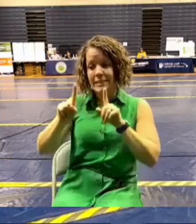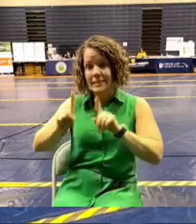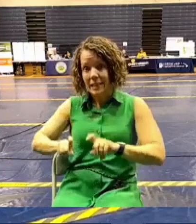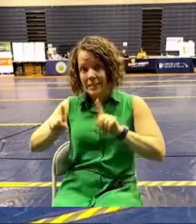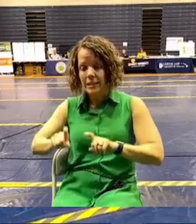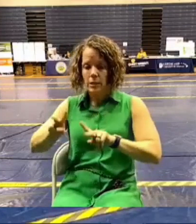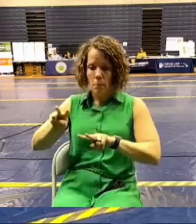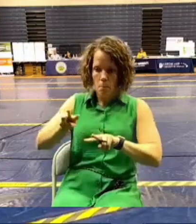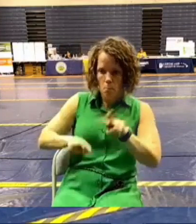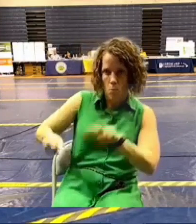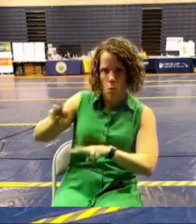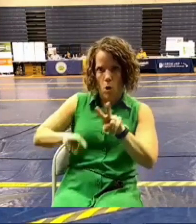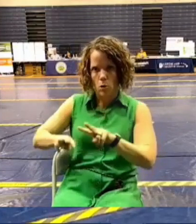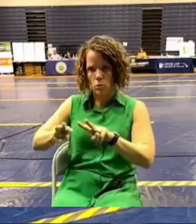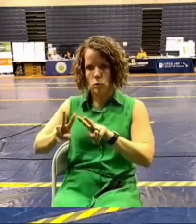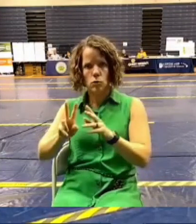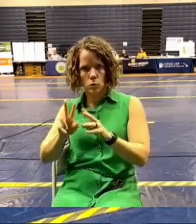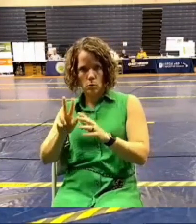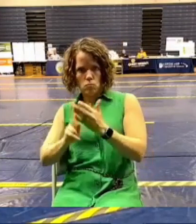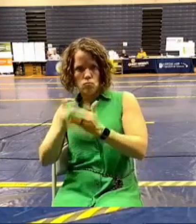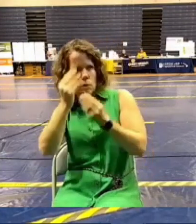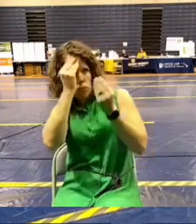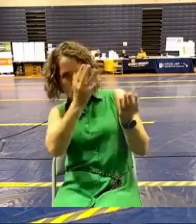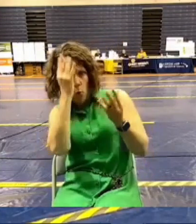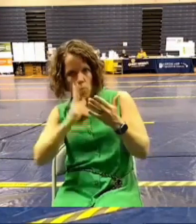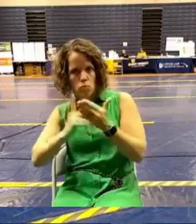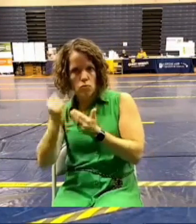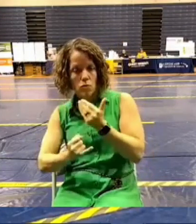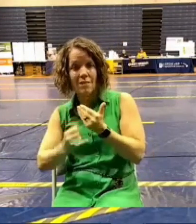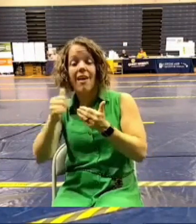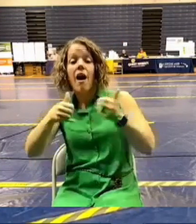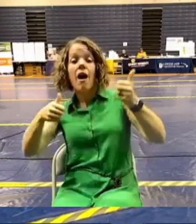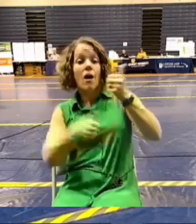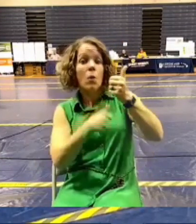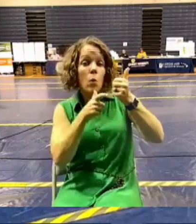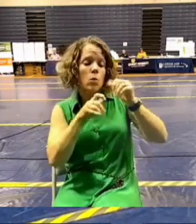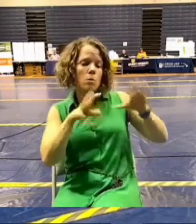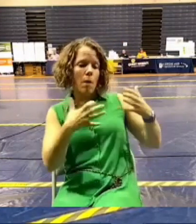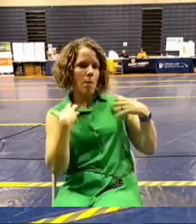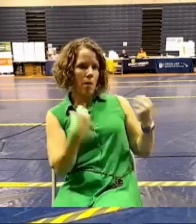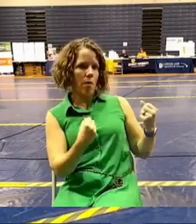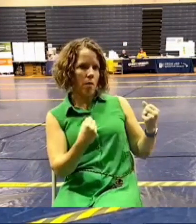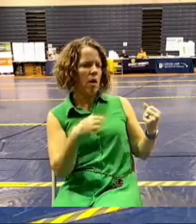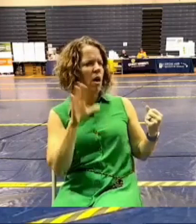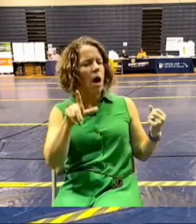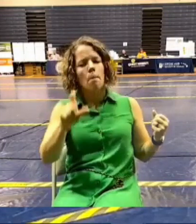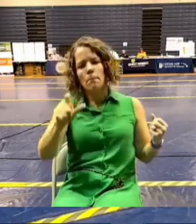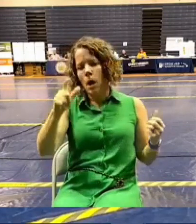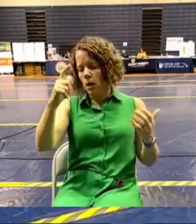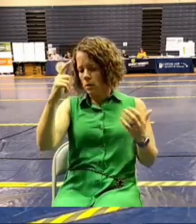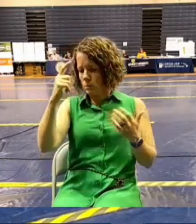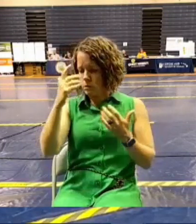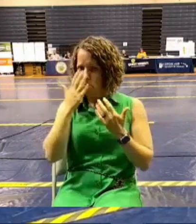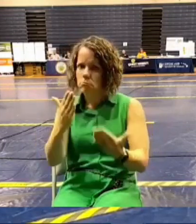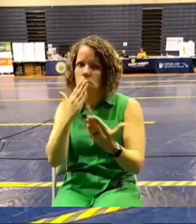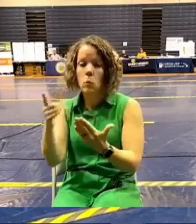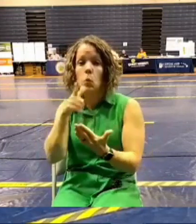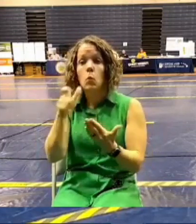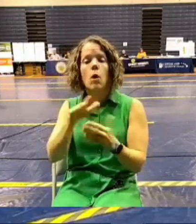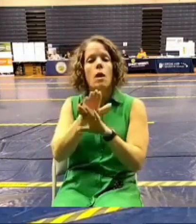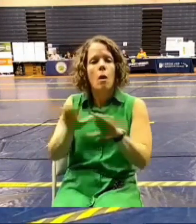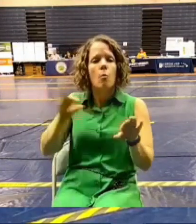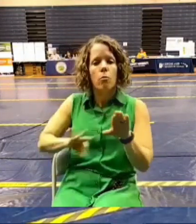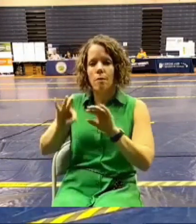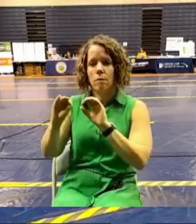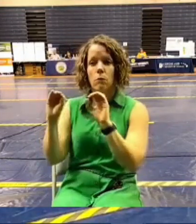under this bucket, and it is under the lead of Department of Health. I got to give a shout out to our nonprofits for the Huyo Kawai'ola. Those are